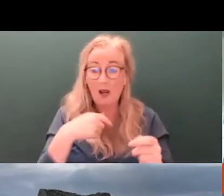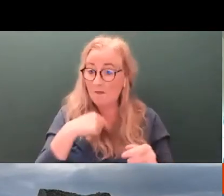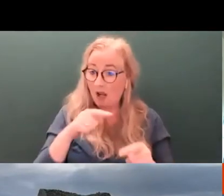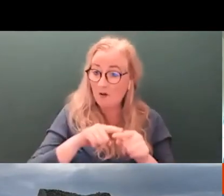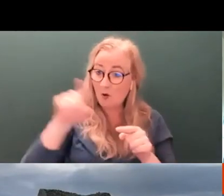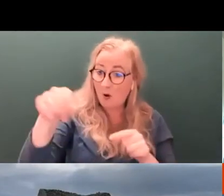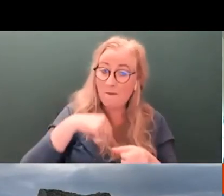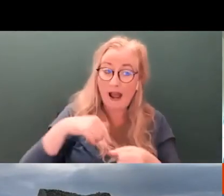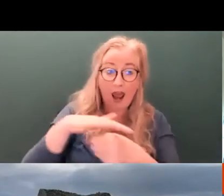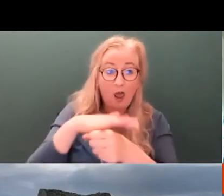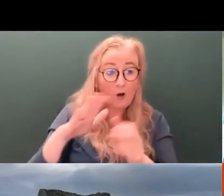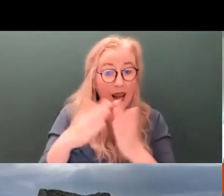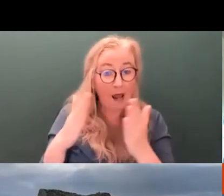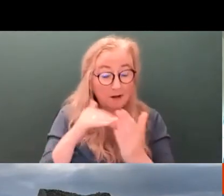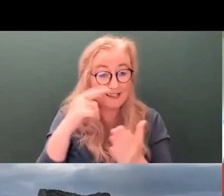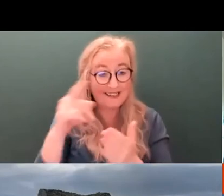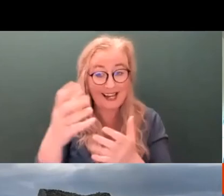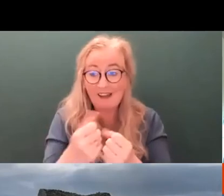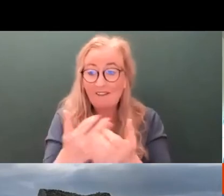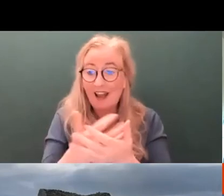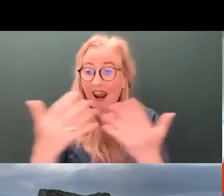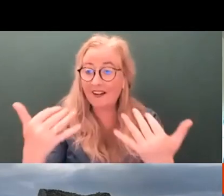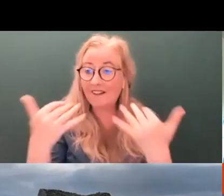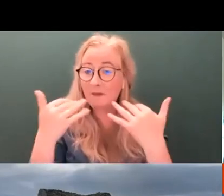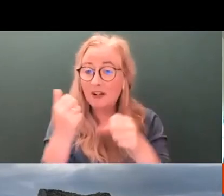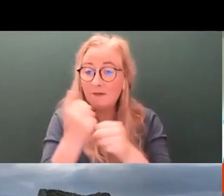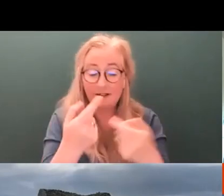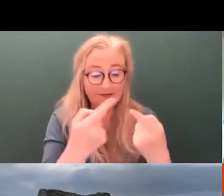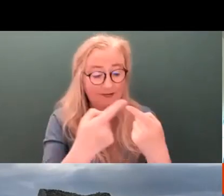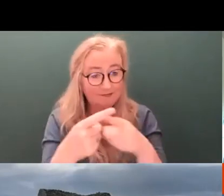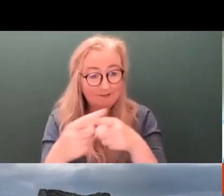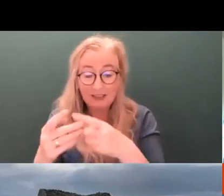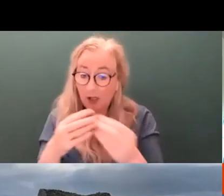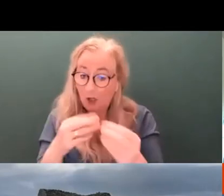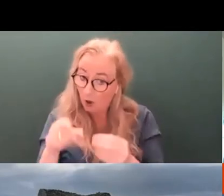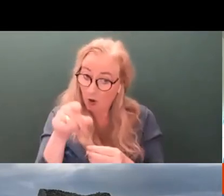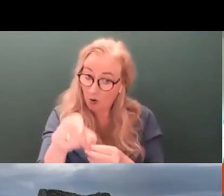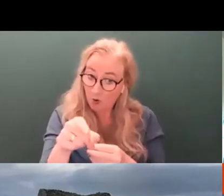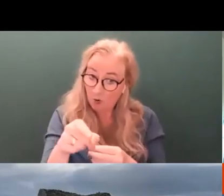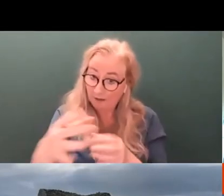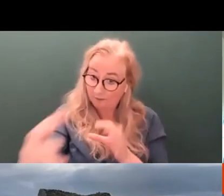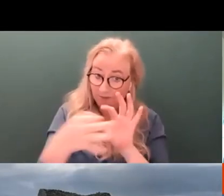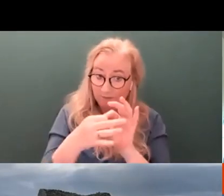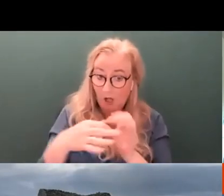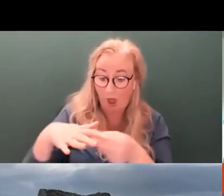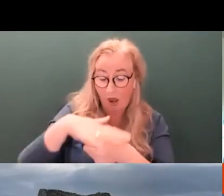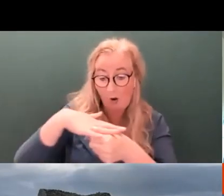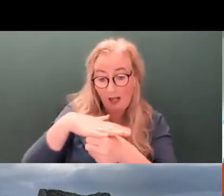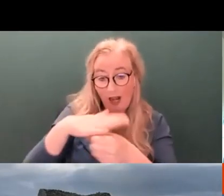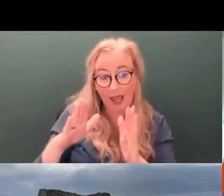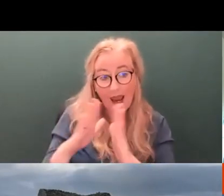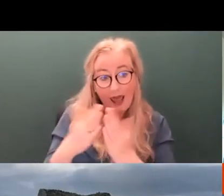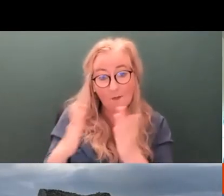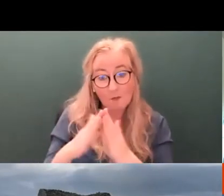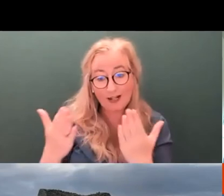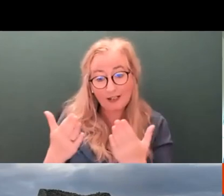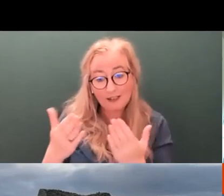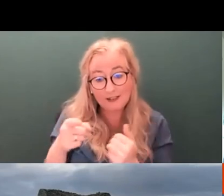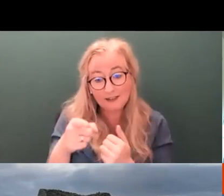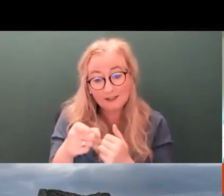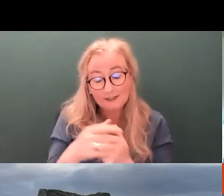library because they're a great source of information about all kinds of things. Are you in the local libraries? That might be one for you or?